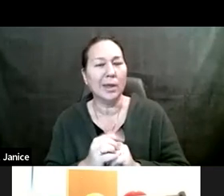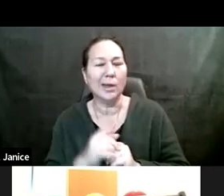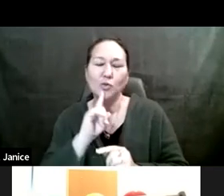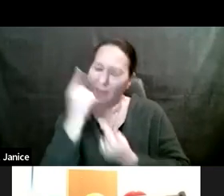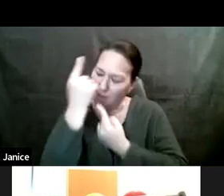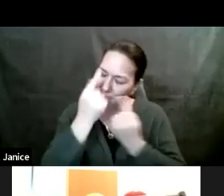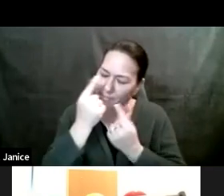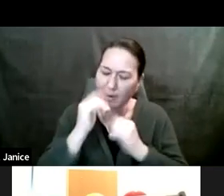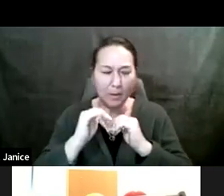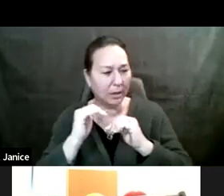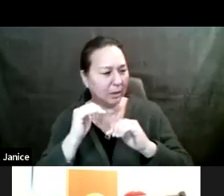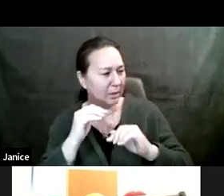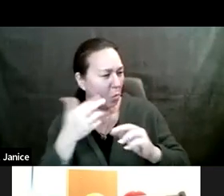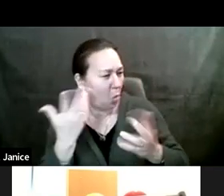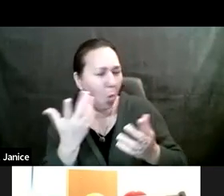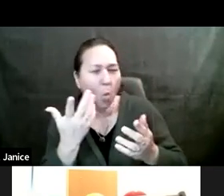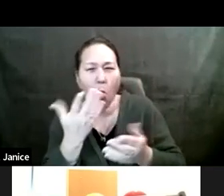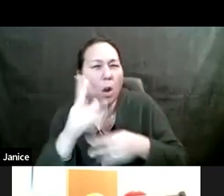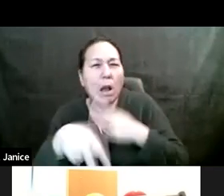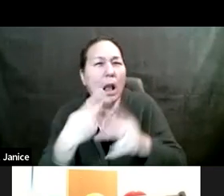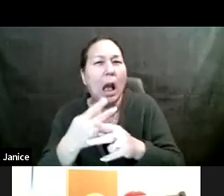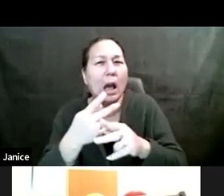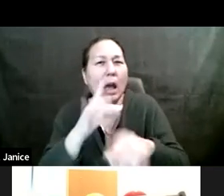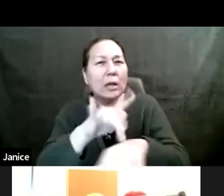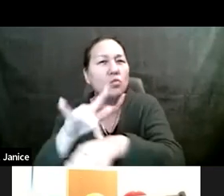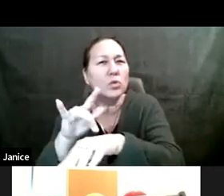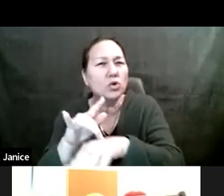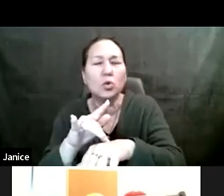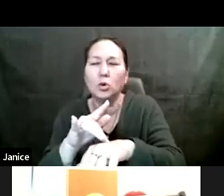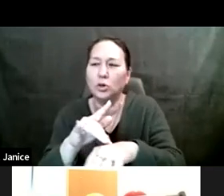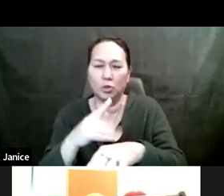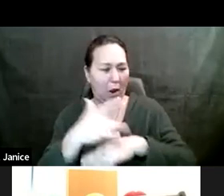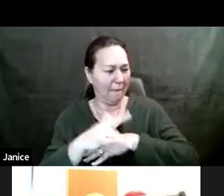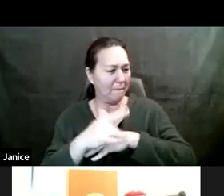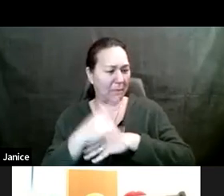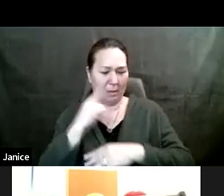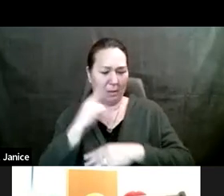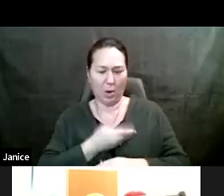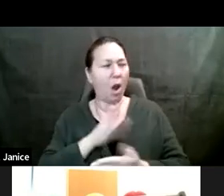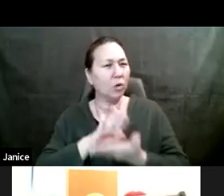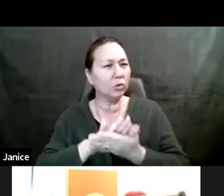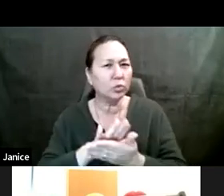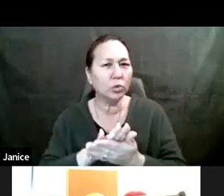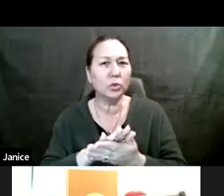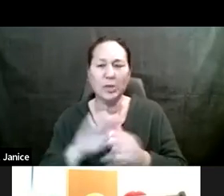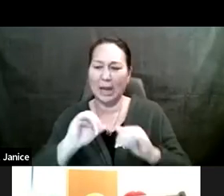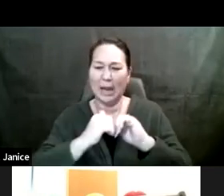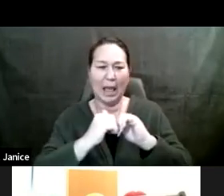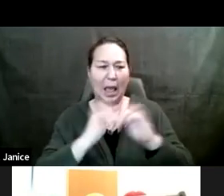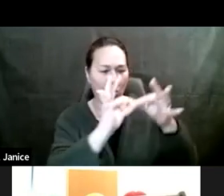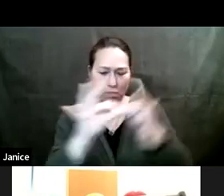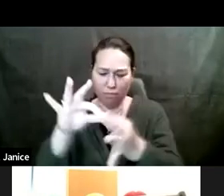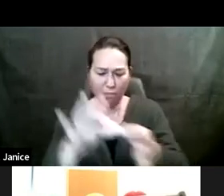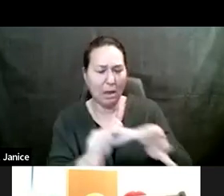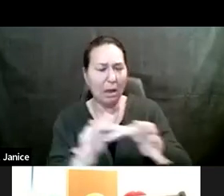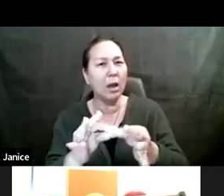to how the resources that we have at our schools are aligning to the priorities that are evolving both through all of the reports and the